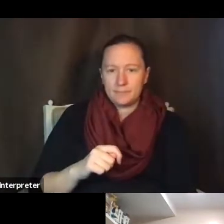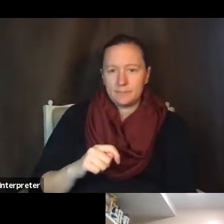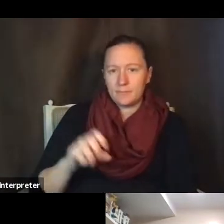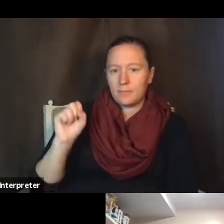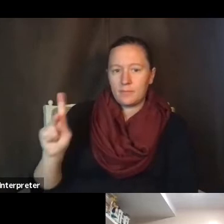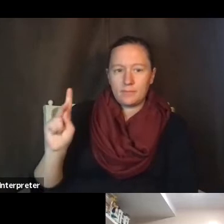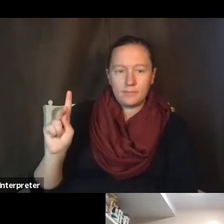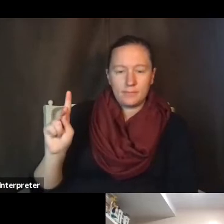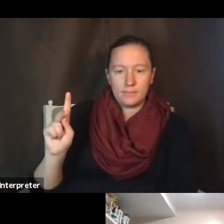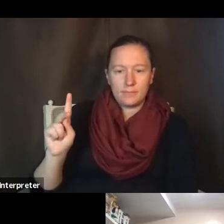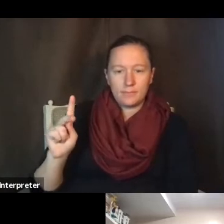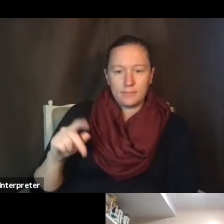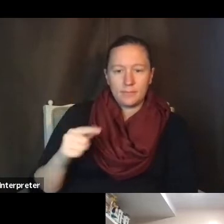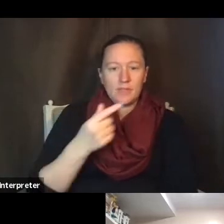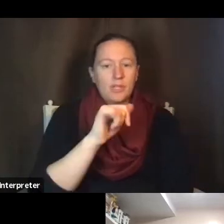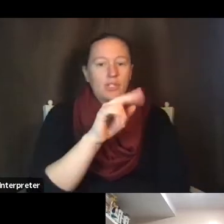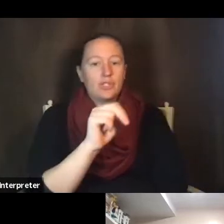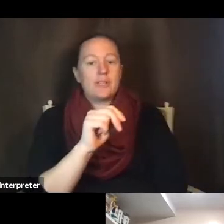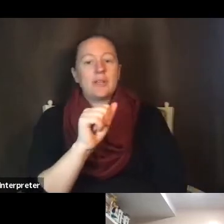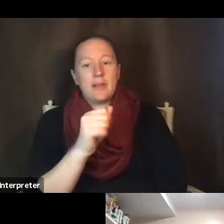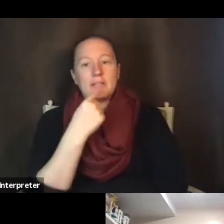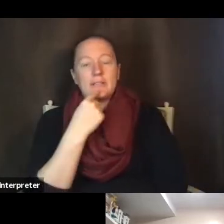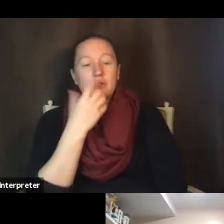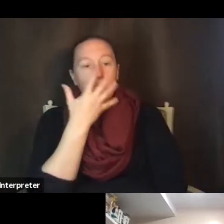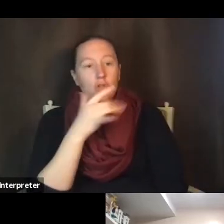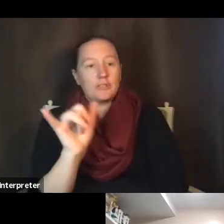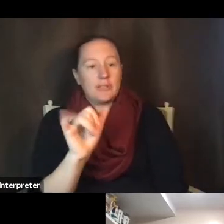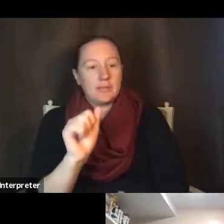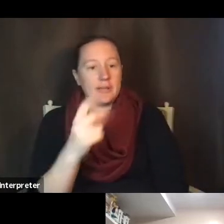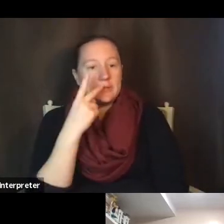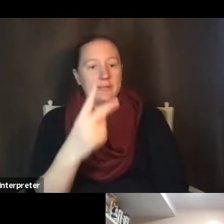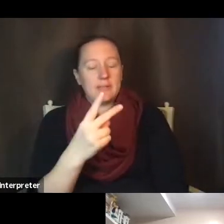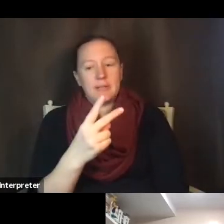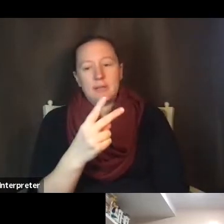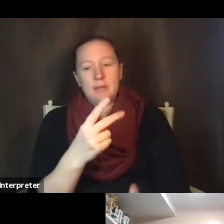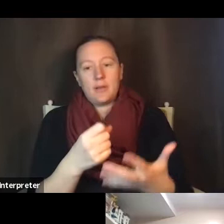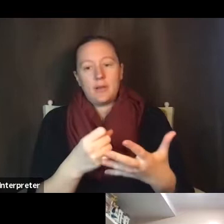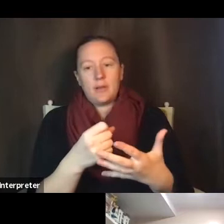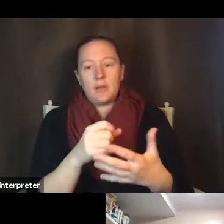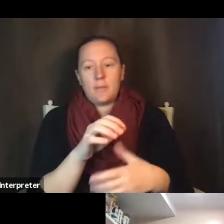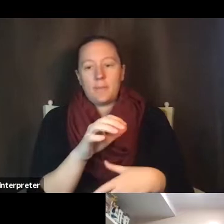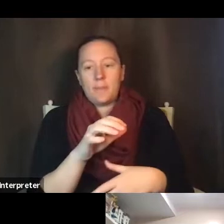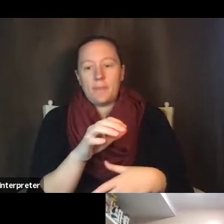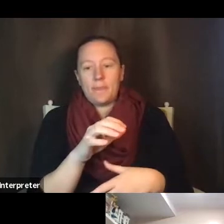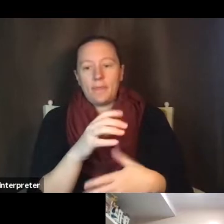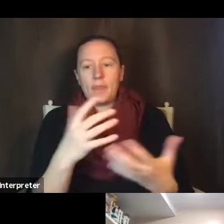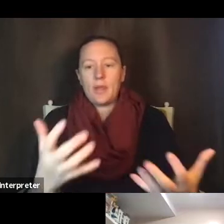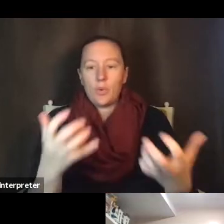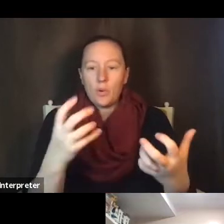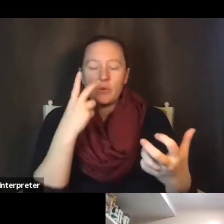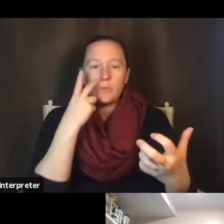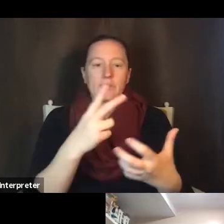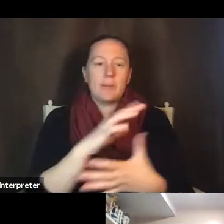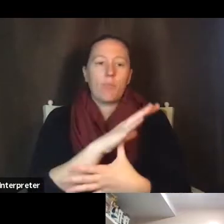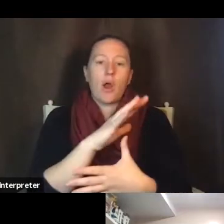Okay. It looks like, Shannon, they can see it in the primary view rather than this, or they want to see it in the primary